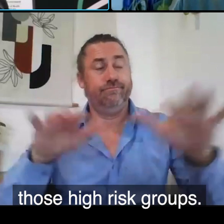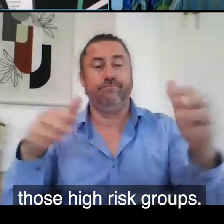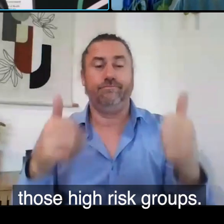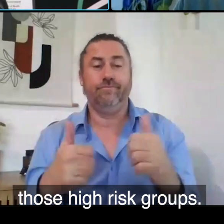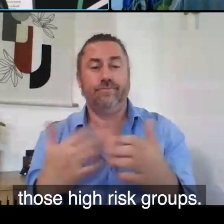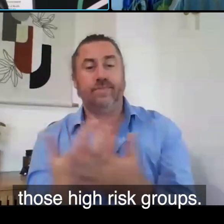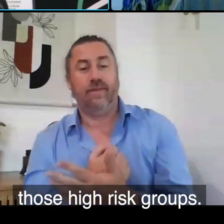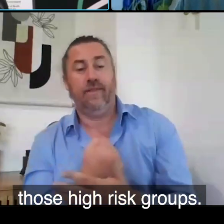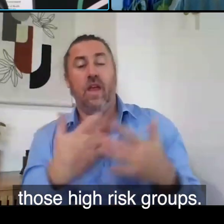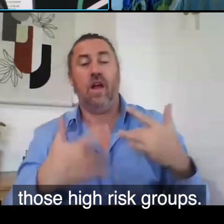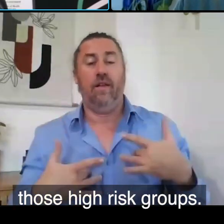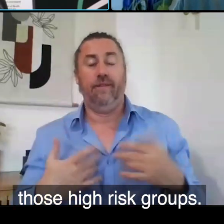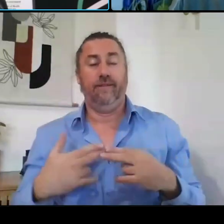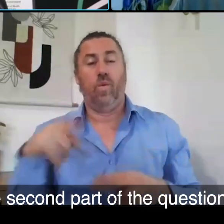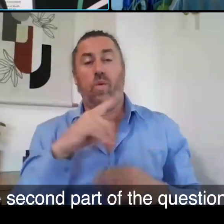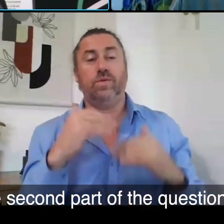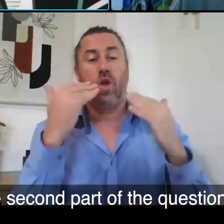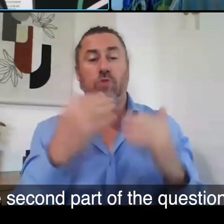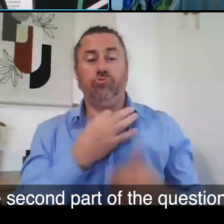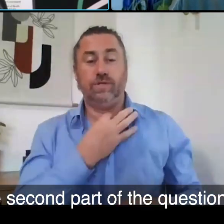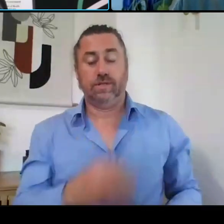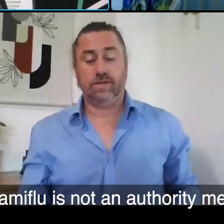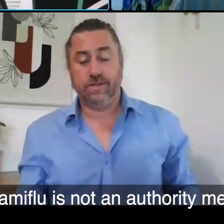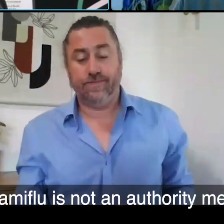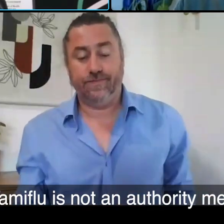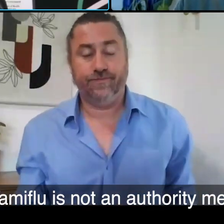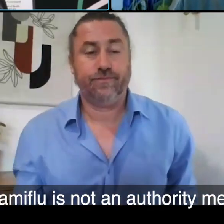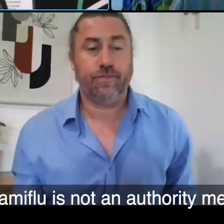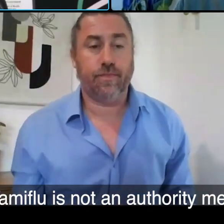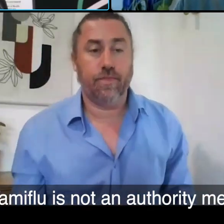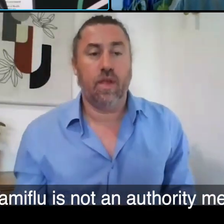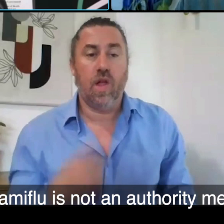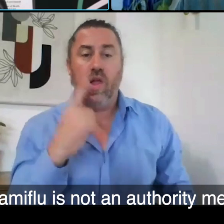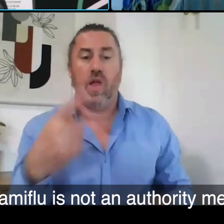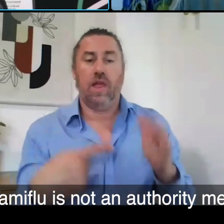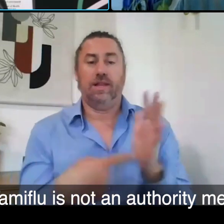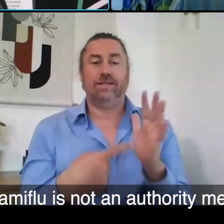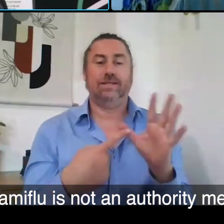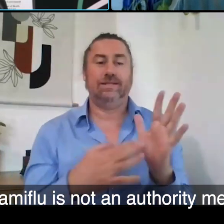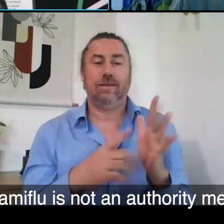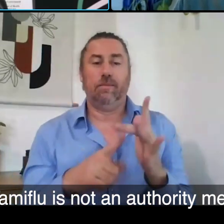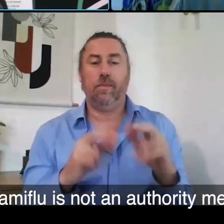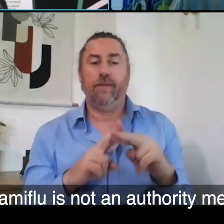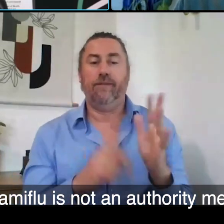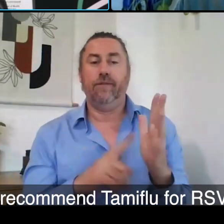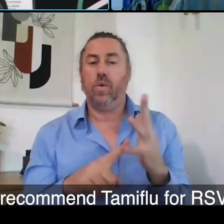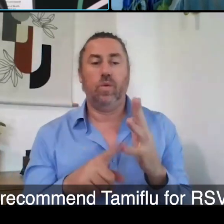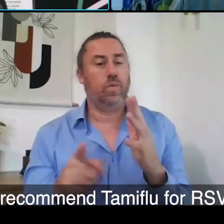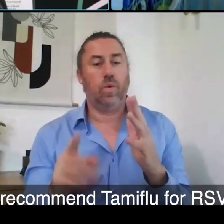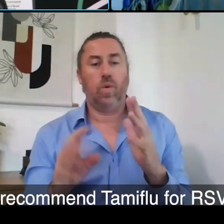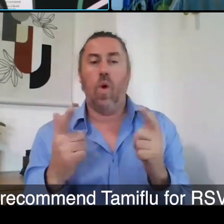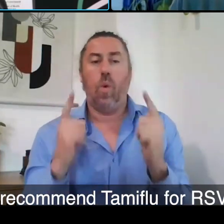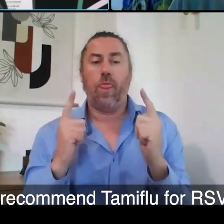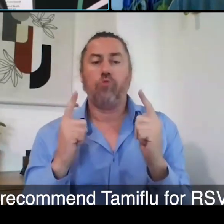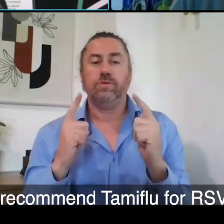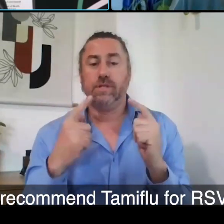medications for those high-risk groups. The second part of the question is, I noticed Tamiflu is not an authority medication. Would you